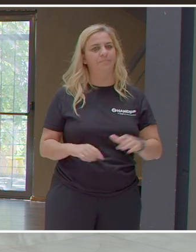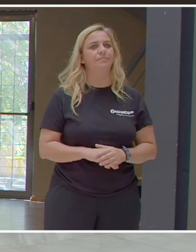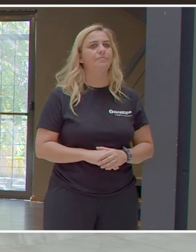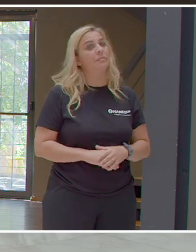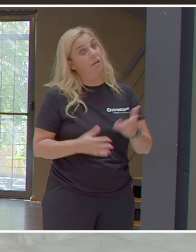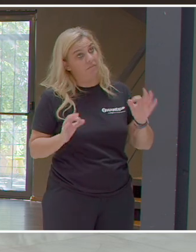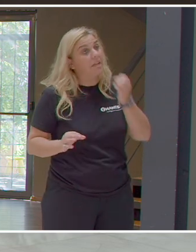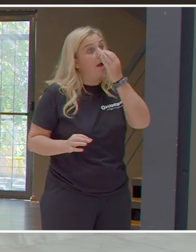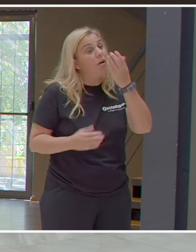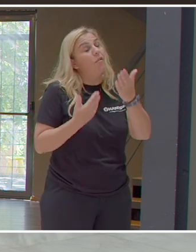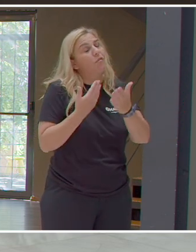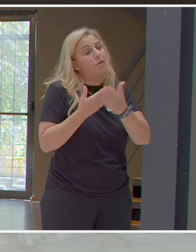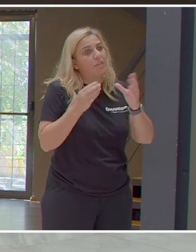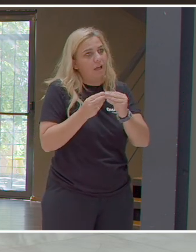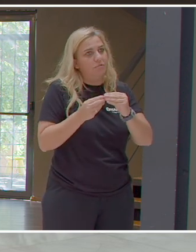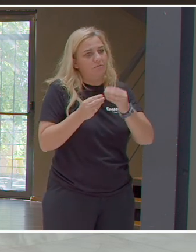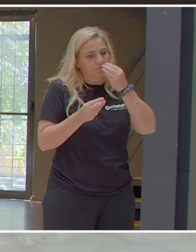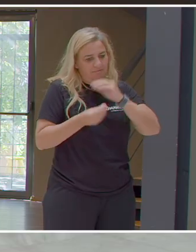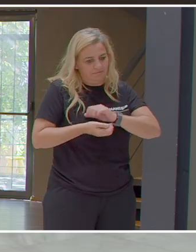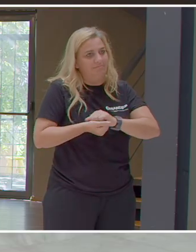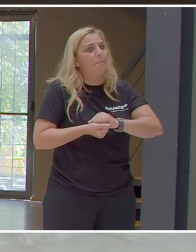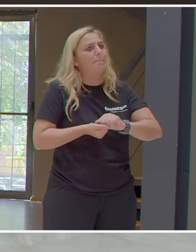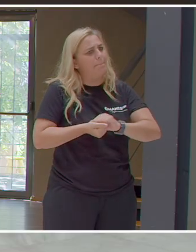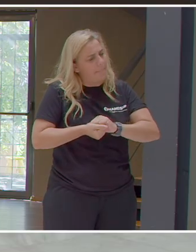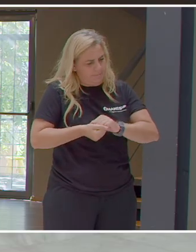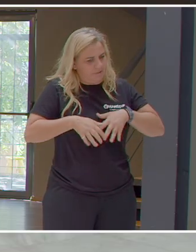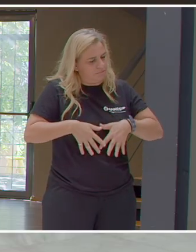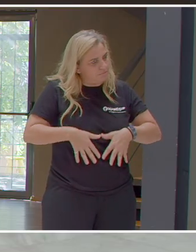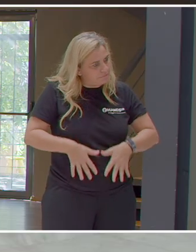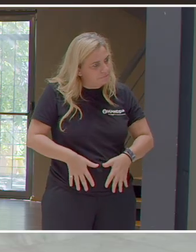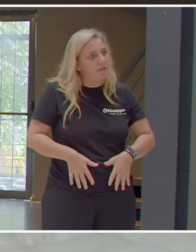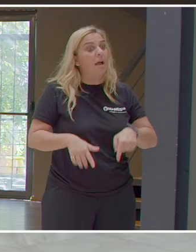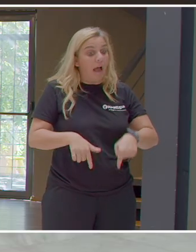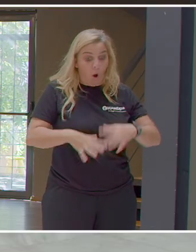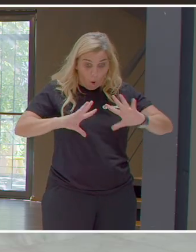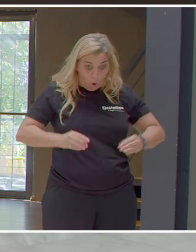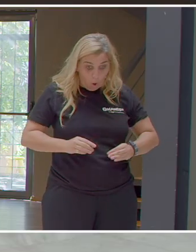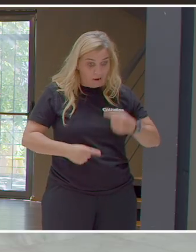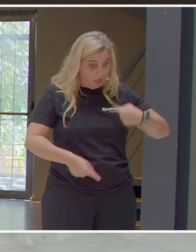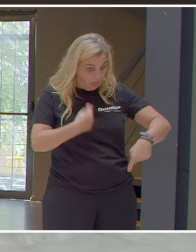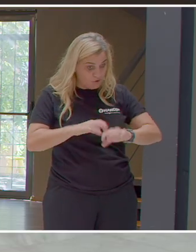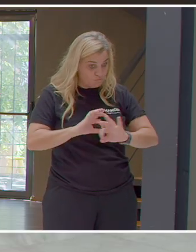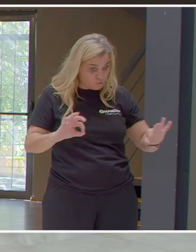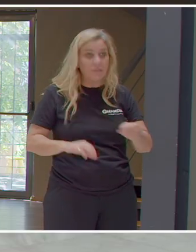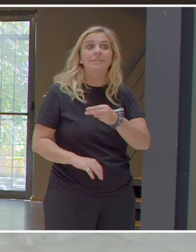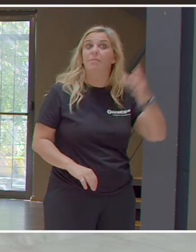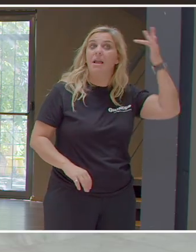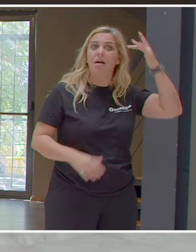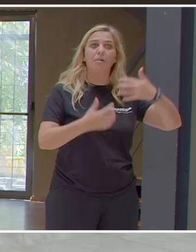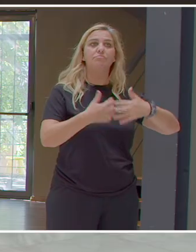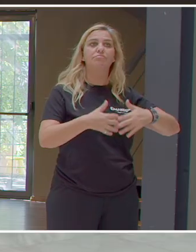been learning so much more about how our intestines and our brain work together. So having a good balance there is